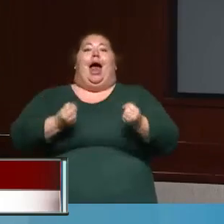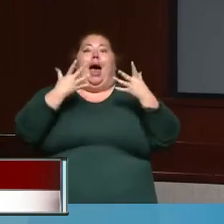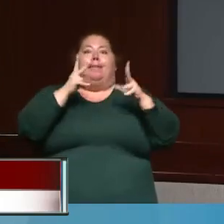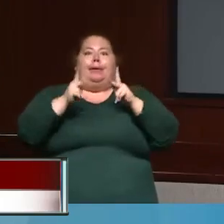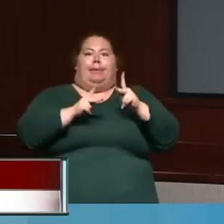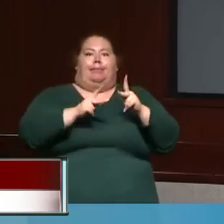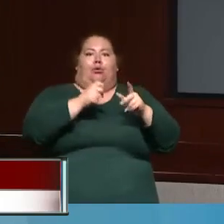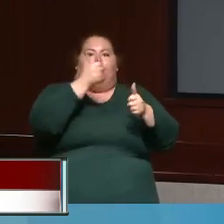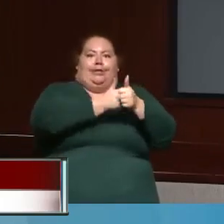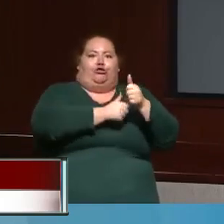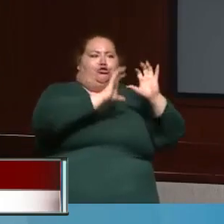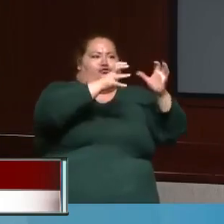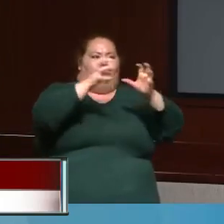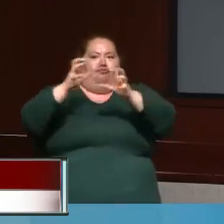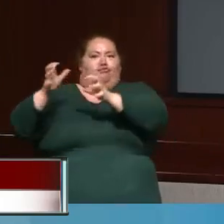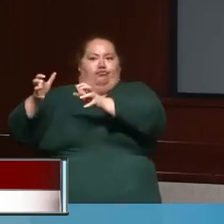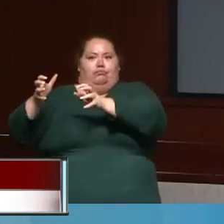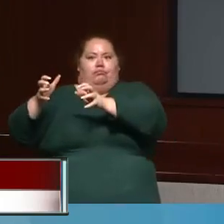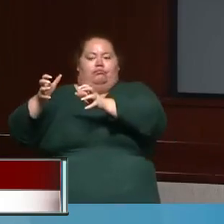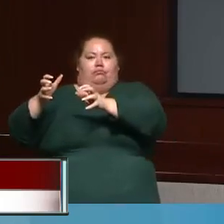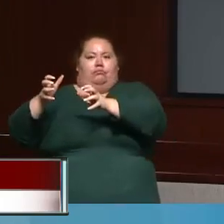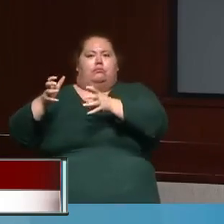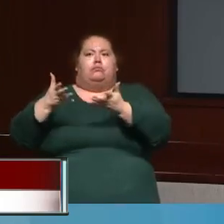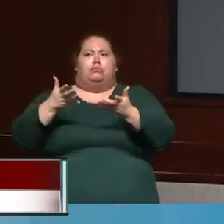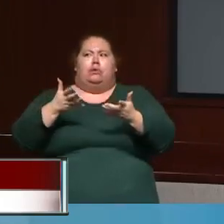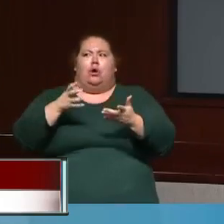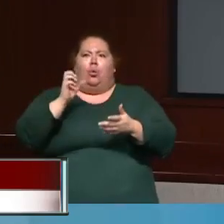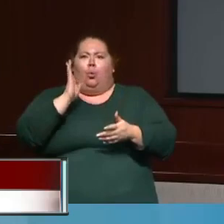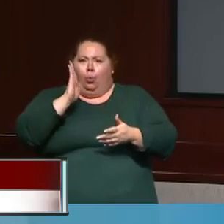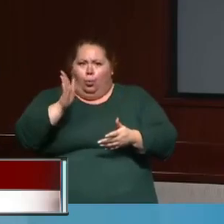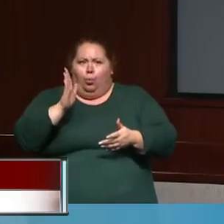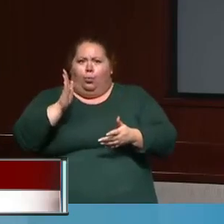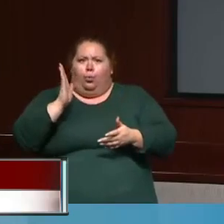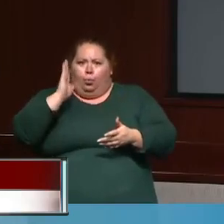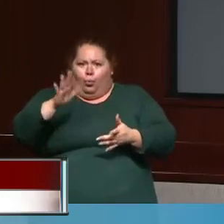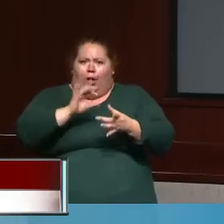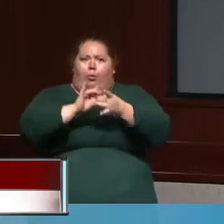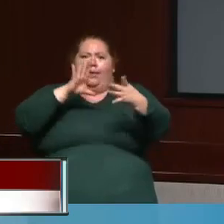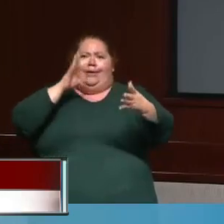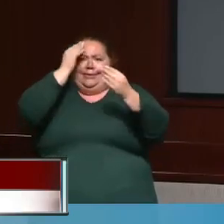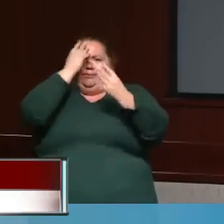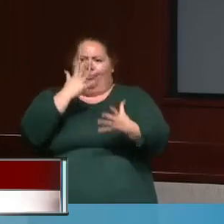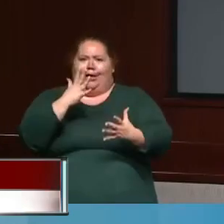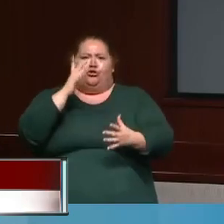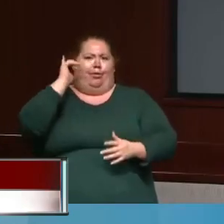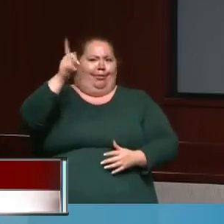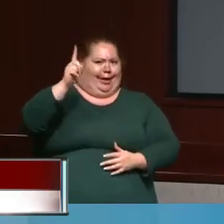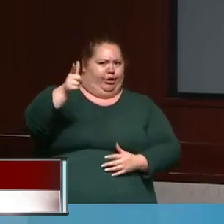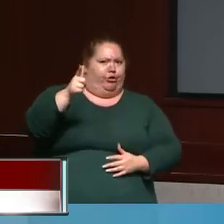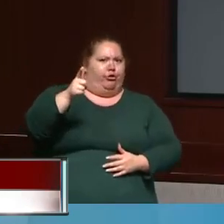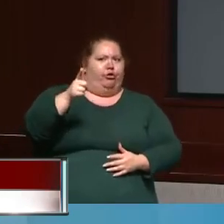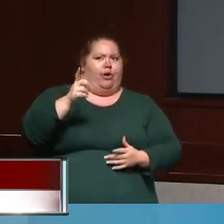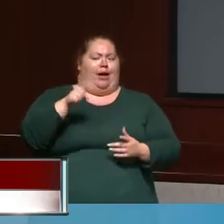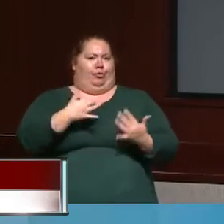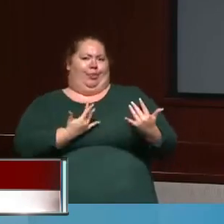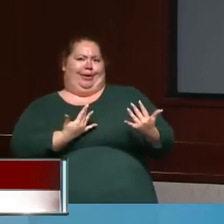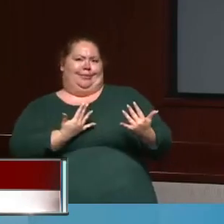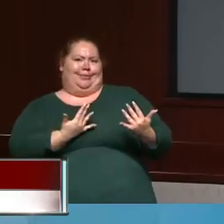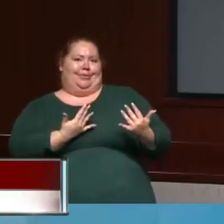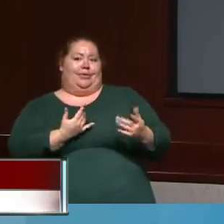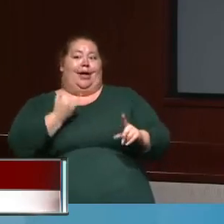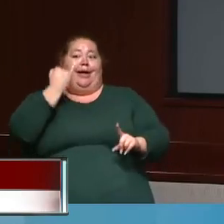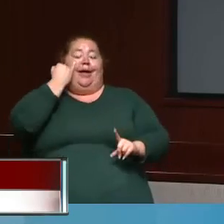We believe at some point we'll be able to release the information, but we're unable to predict the timing, right? If I have one person who dies under the age